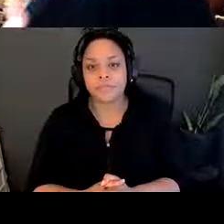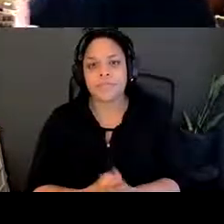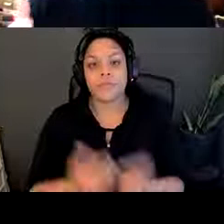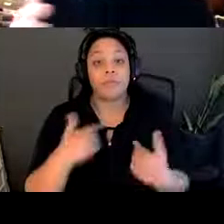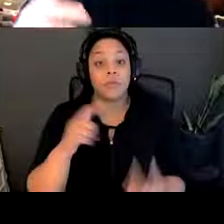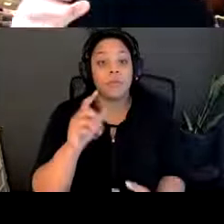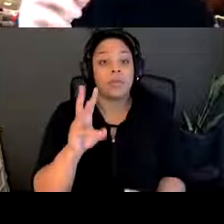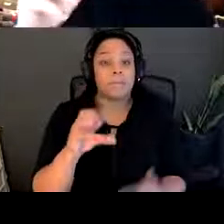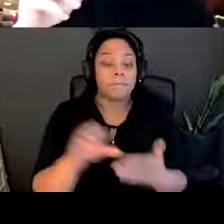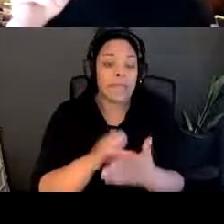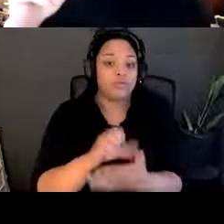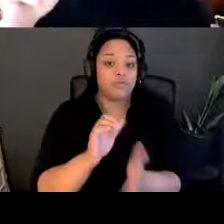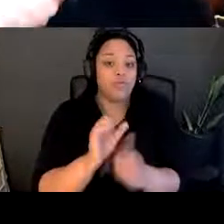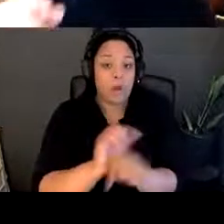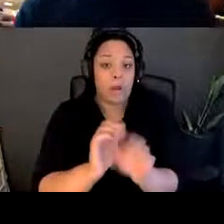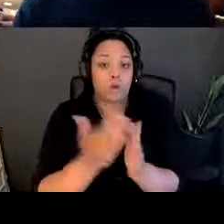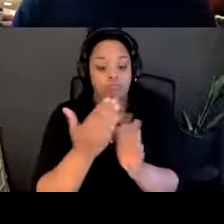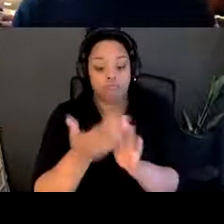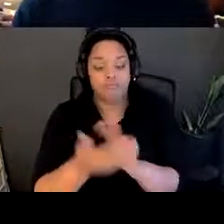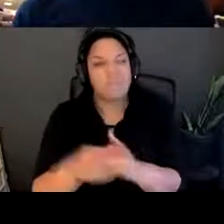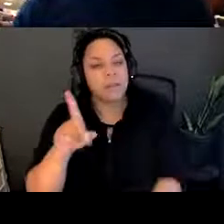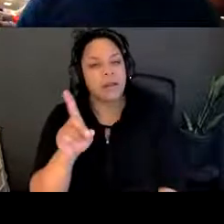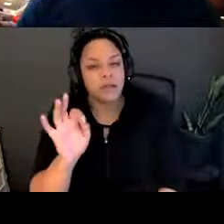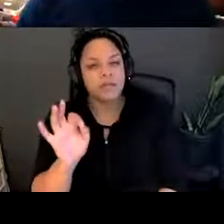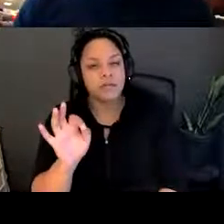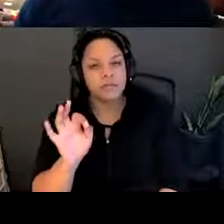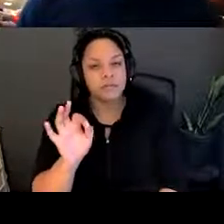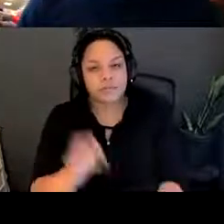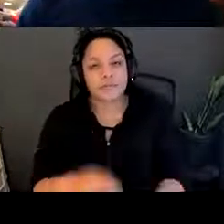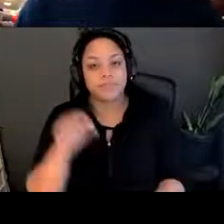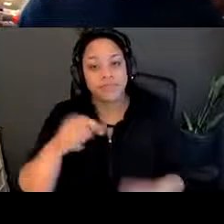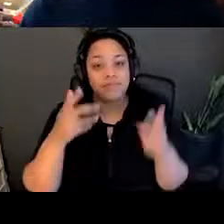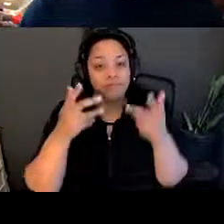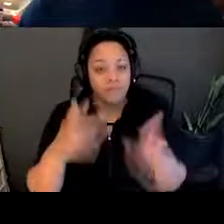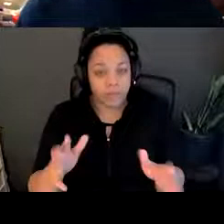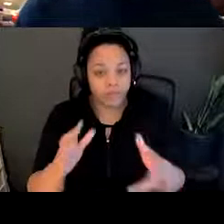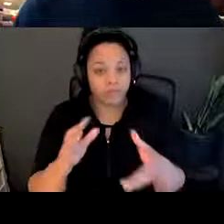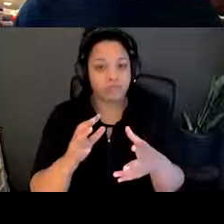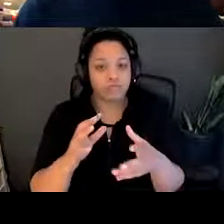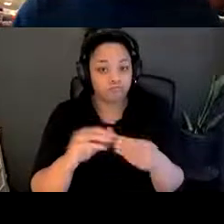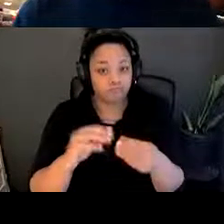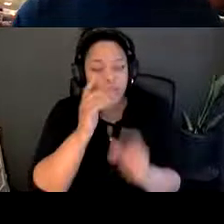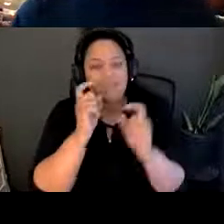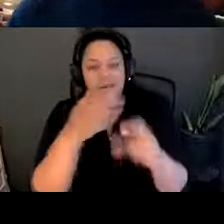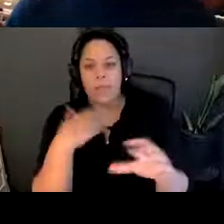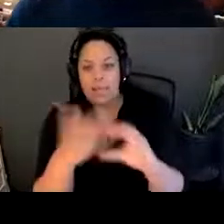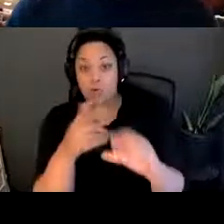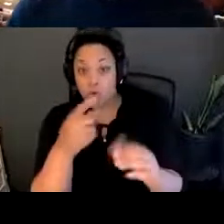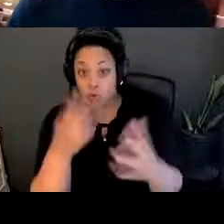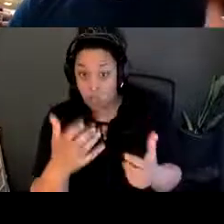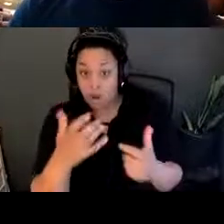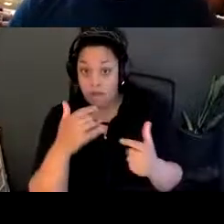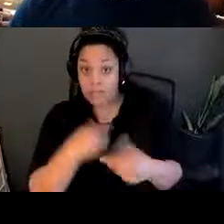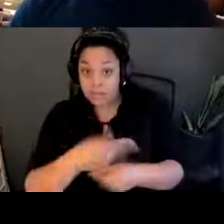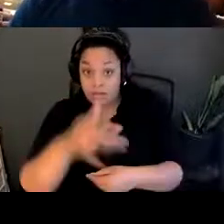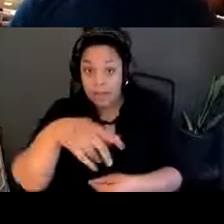26-page workbook, a PDF. At the end of this, I'll give you my email address, and if you want that, I'm happy